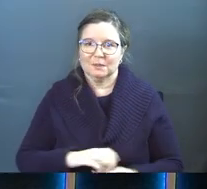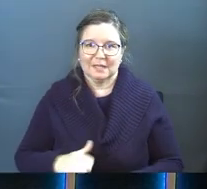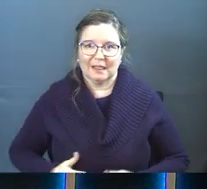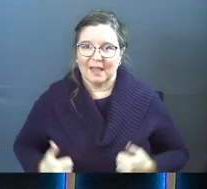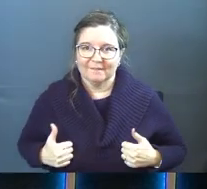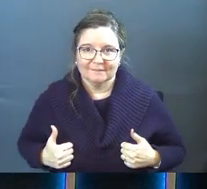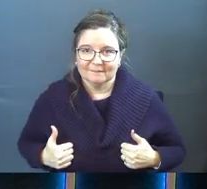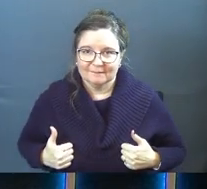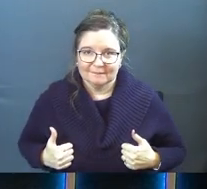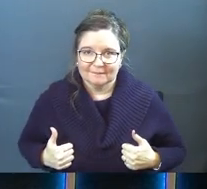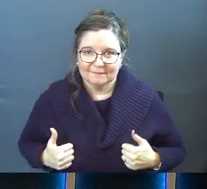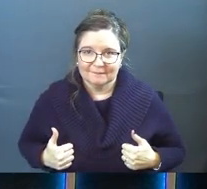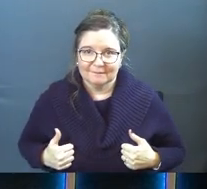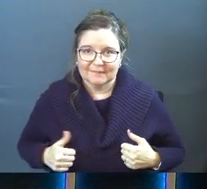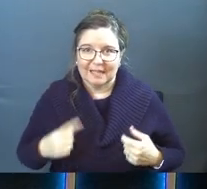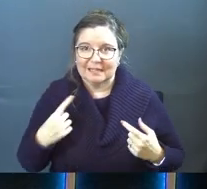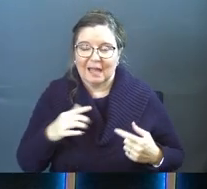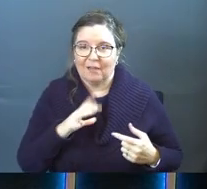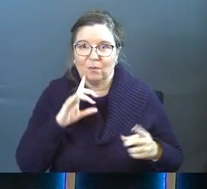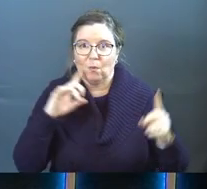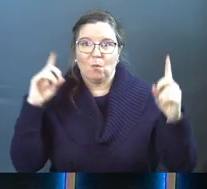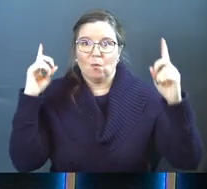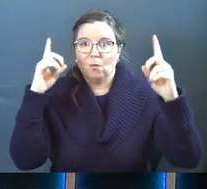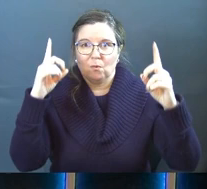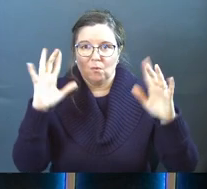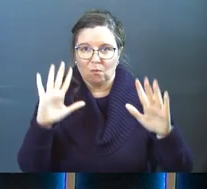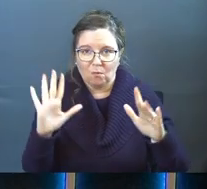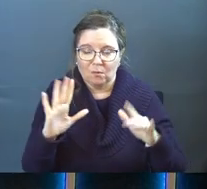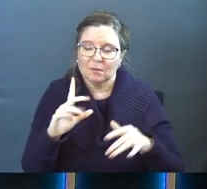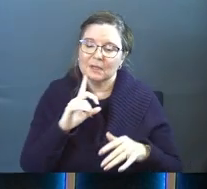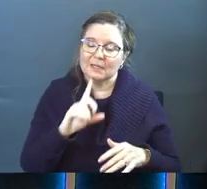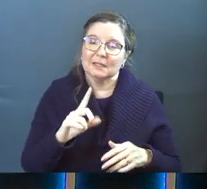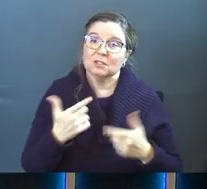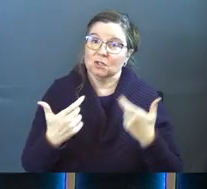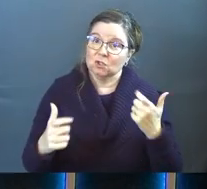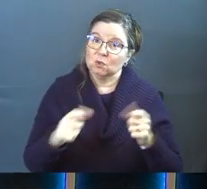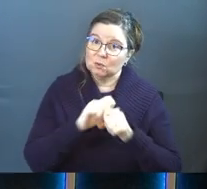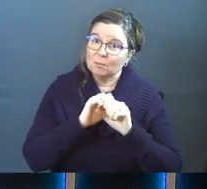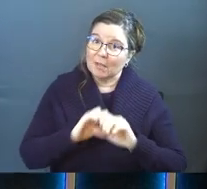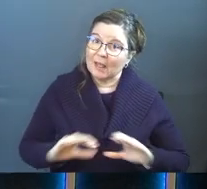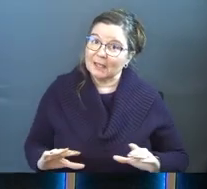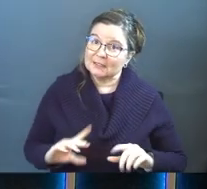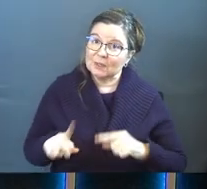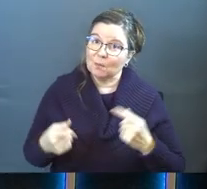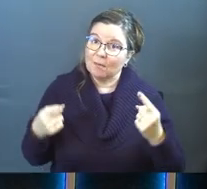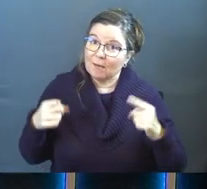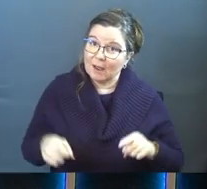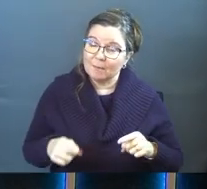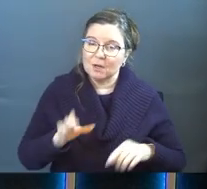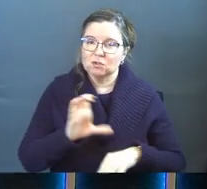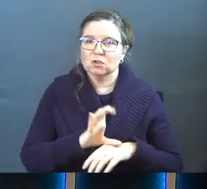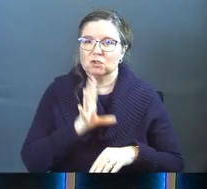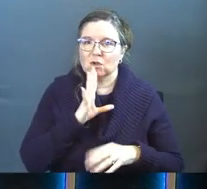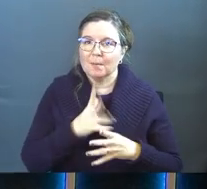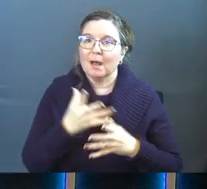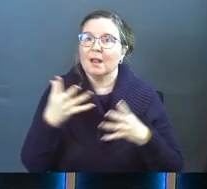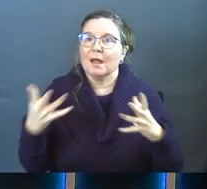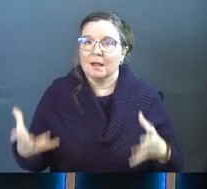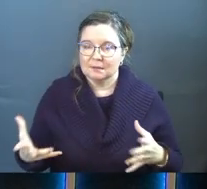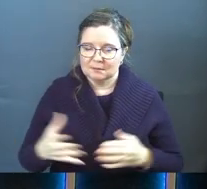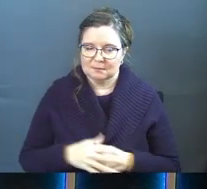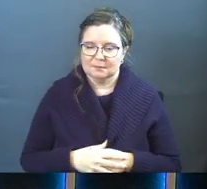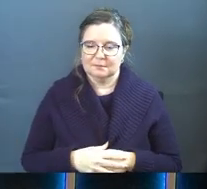life. It's not. It's a huge blessing, and churches talk about it a